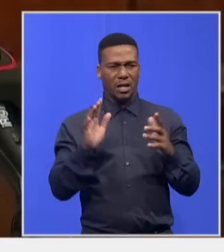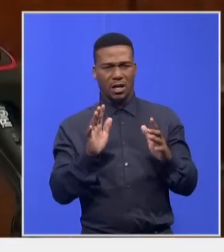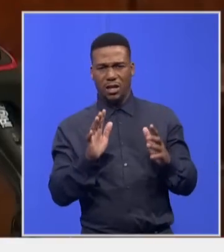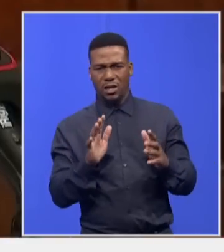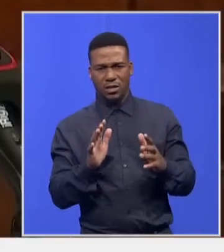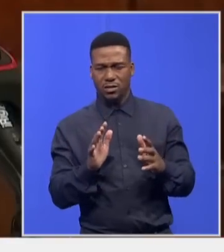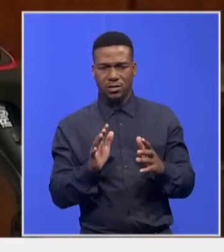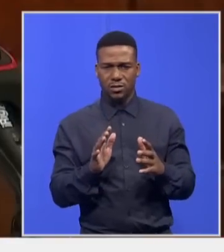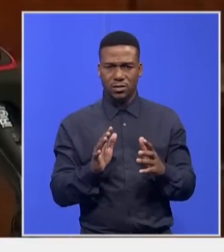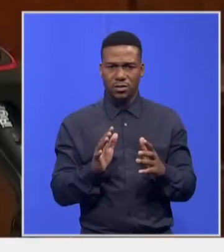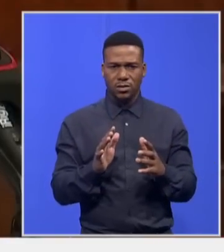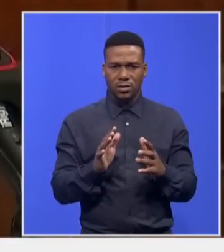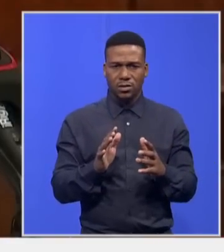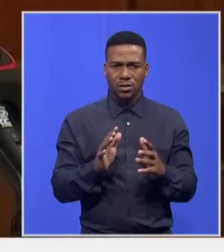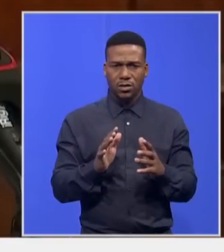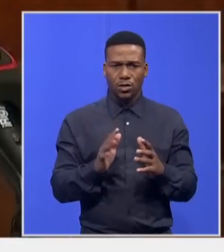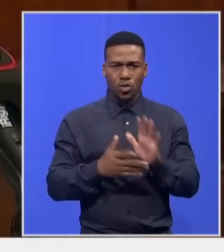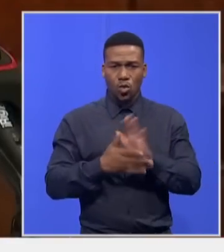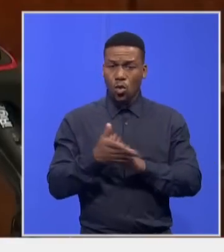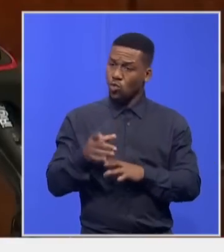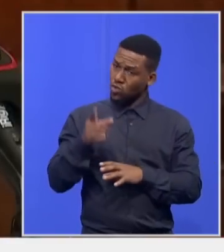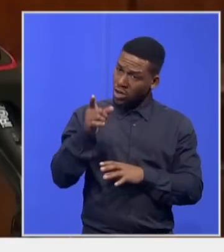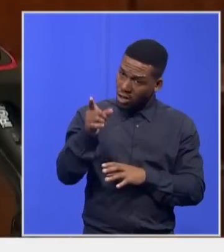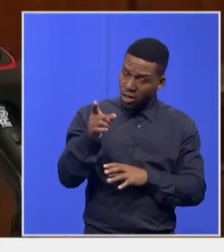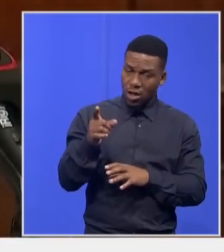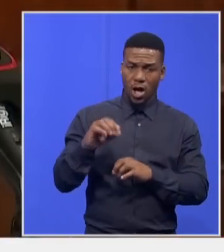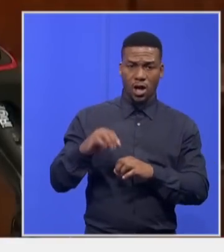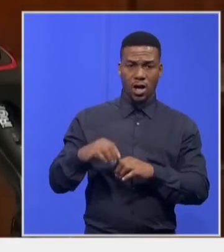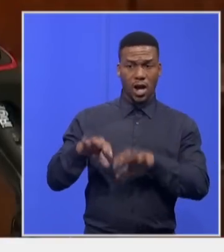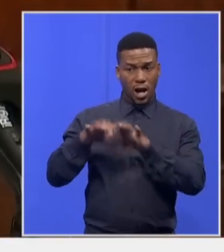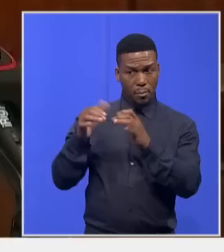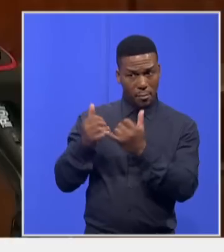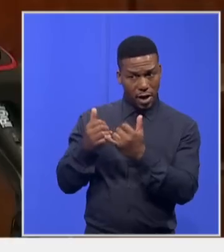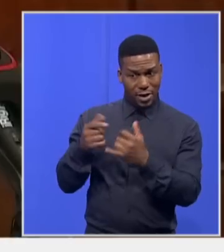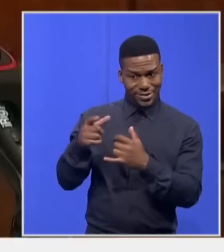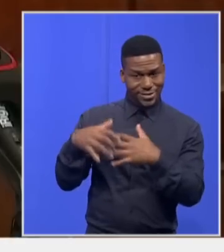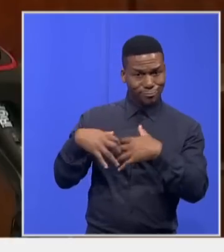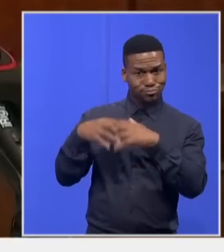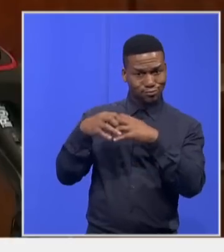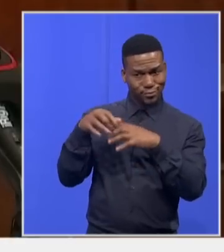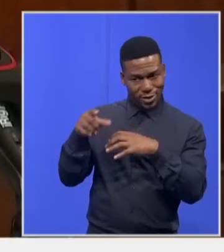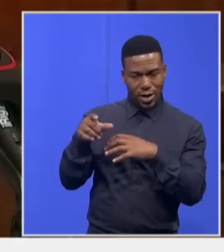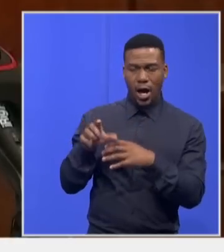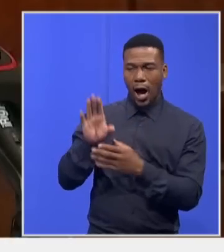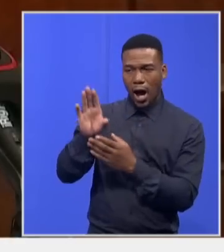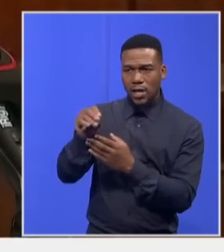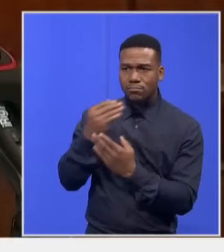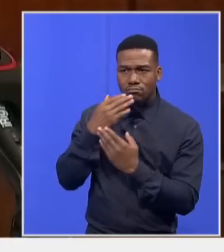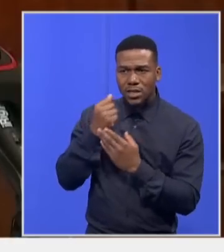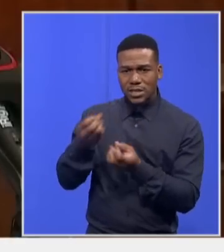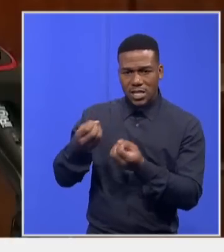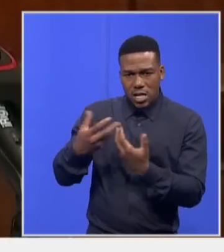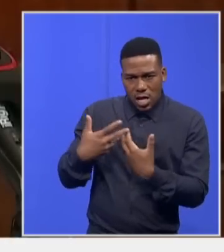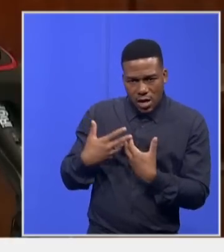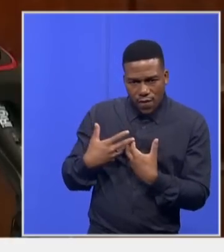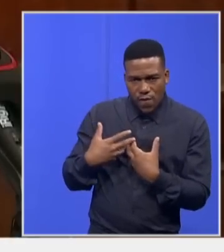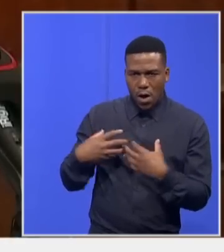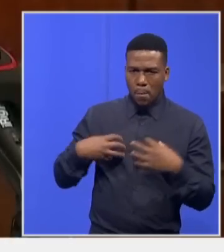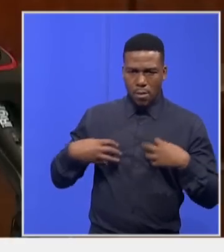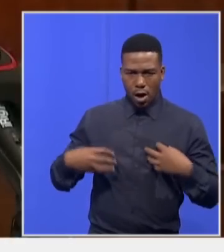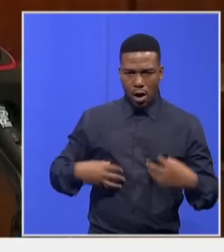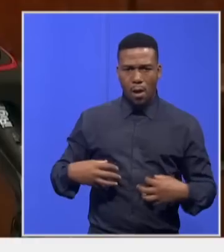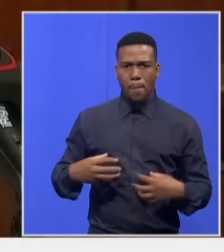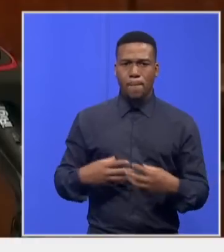to the original equipment manufacturer, you invoke the provisions of the PFMA. Could be either emergency agency or